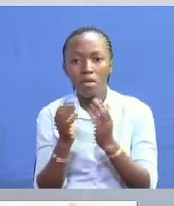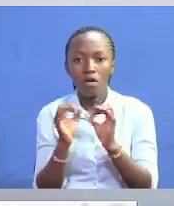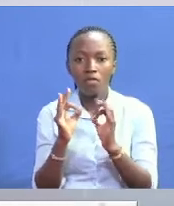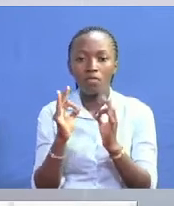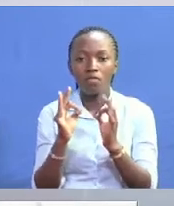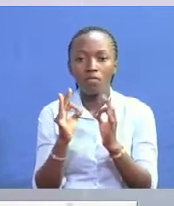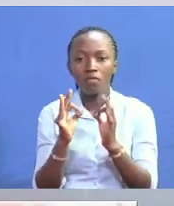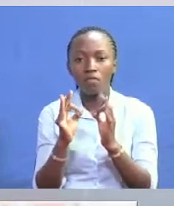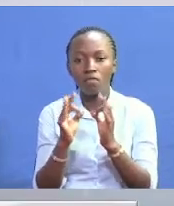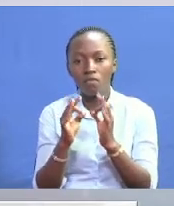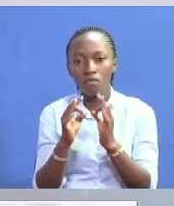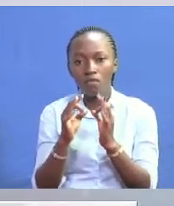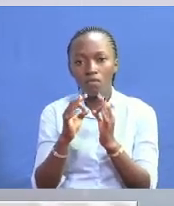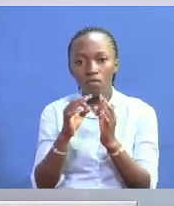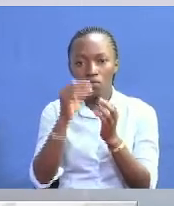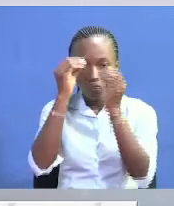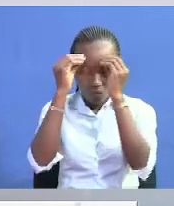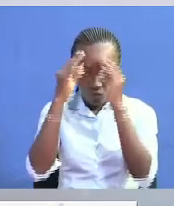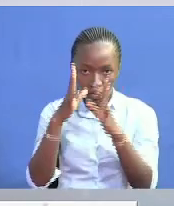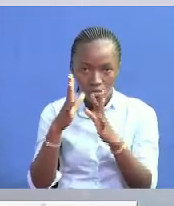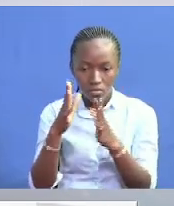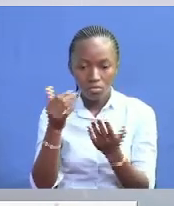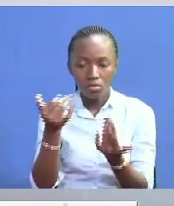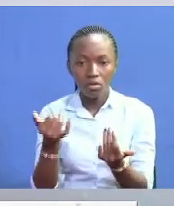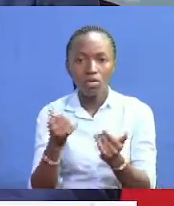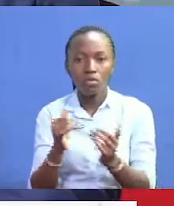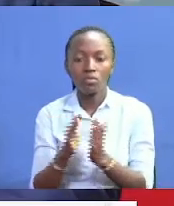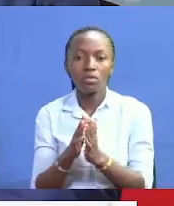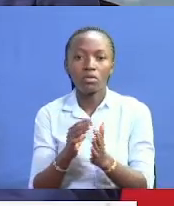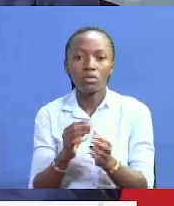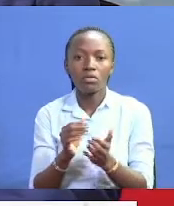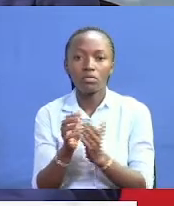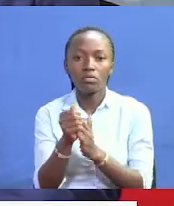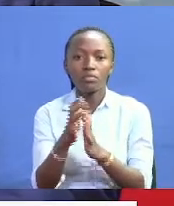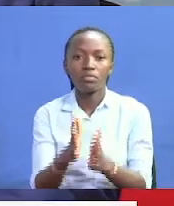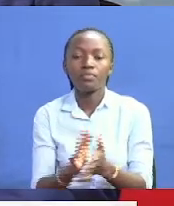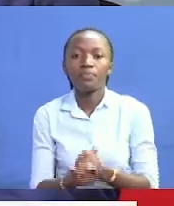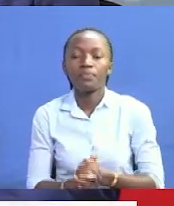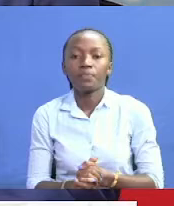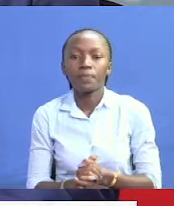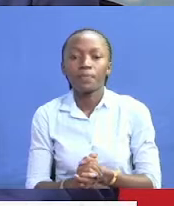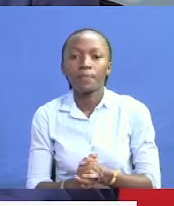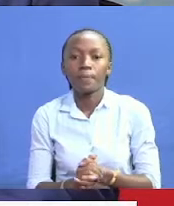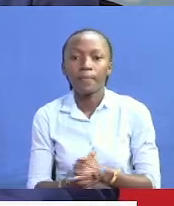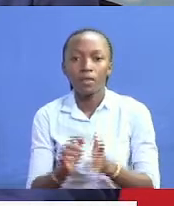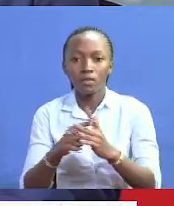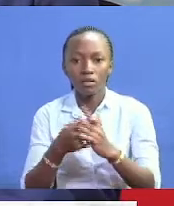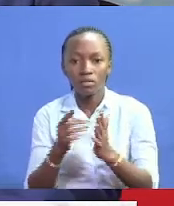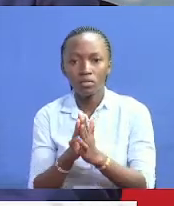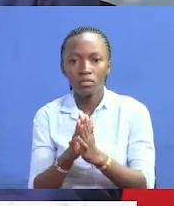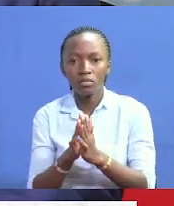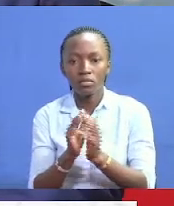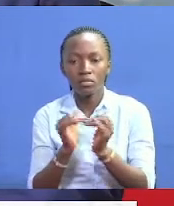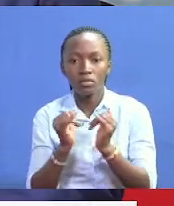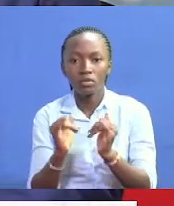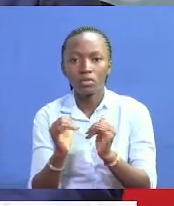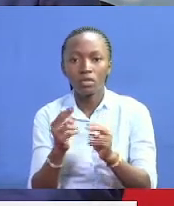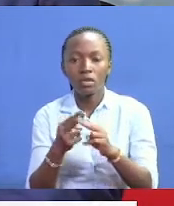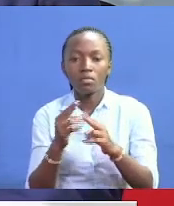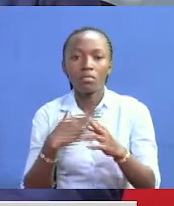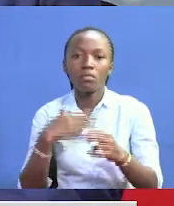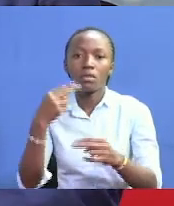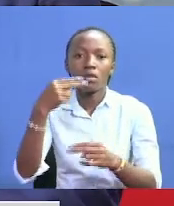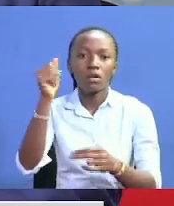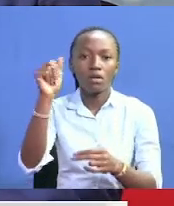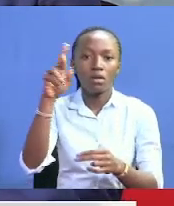are articulated in the current student leadership? Yeah, so maybe I would start with an introduction. My name is